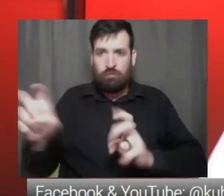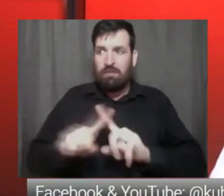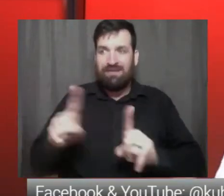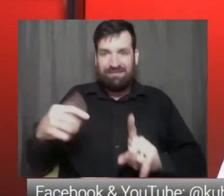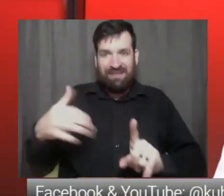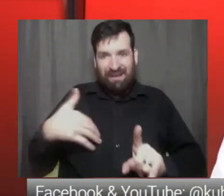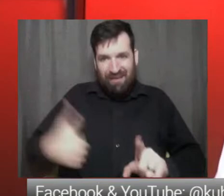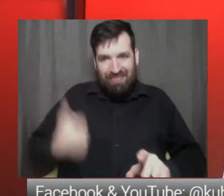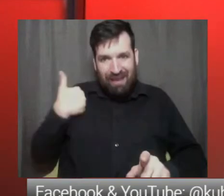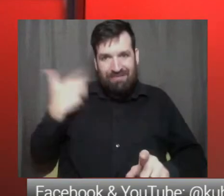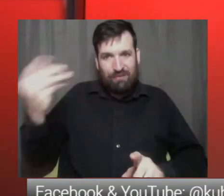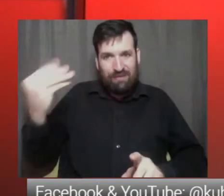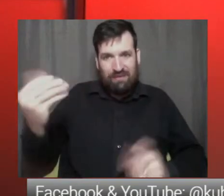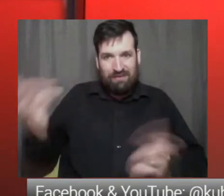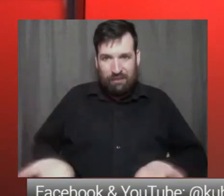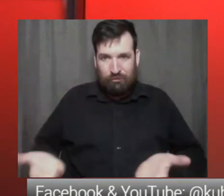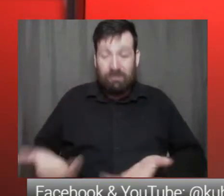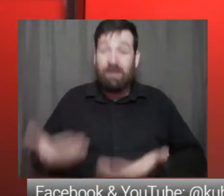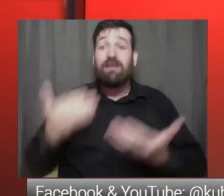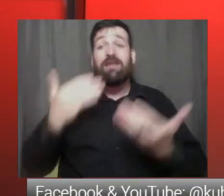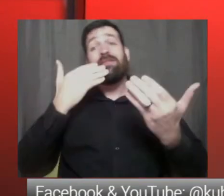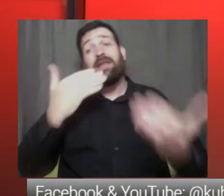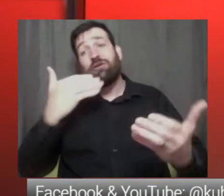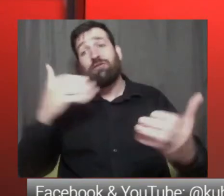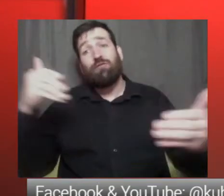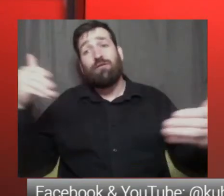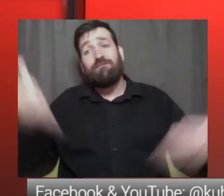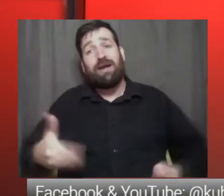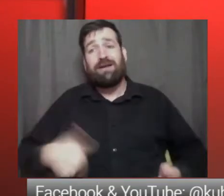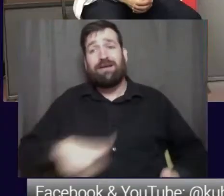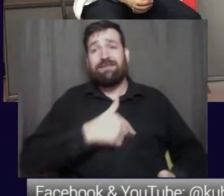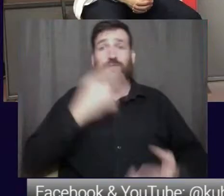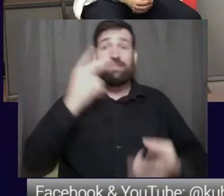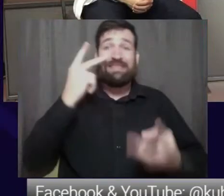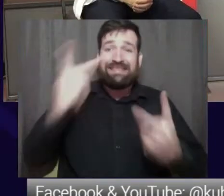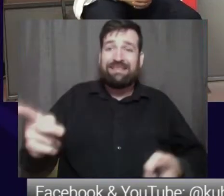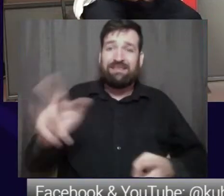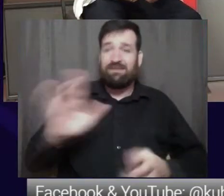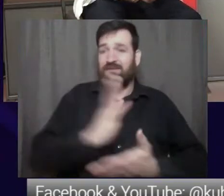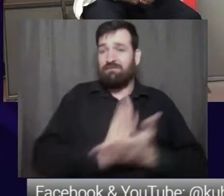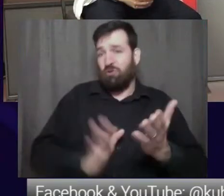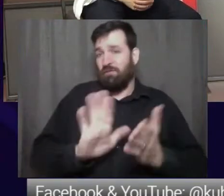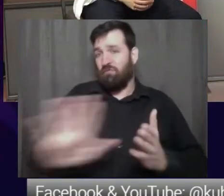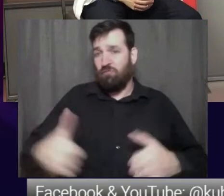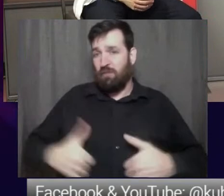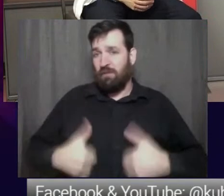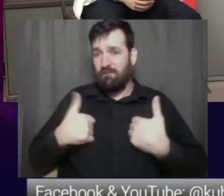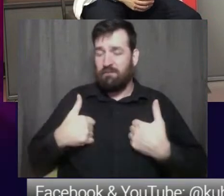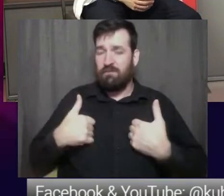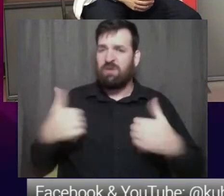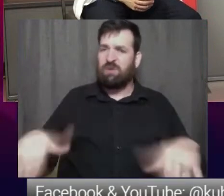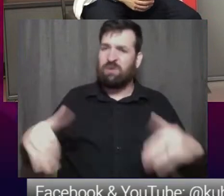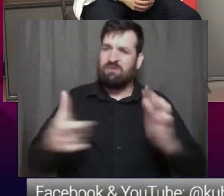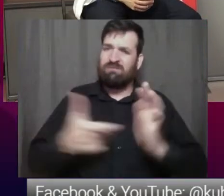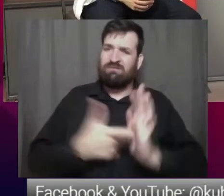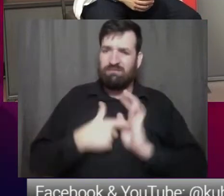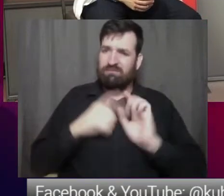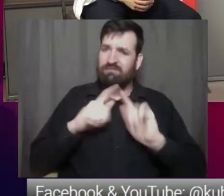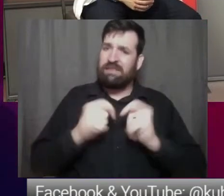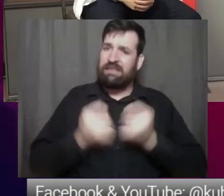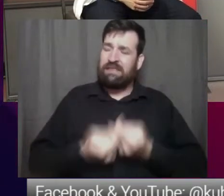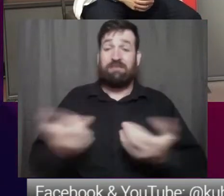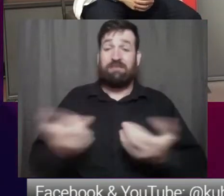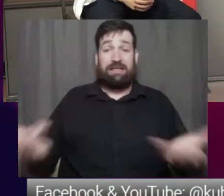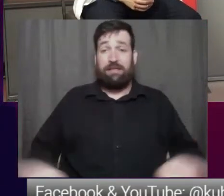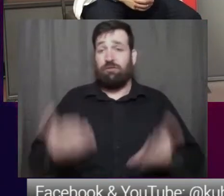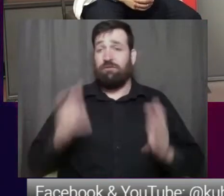of clinic. And thank you for inviting us to see an aspect of that for you, Jeff. It takes a team, and we've got a wonderful team that is able